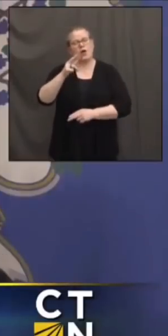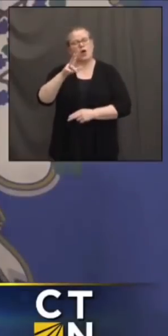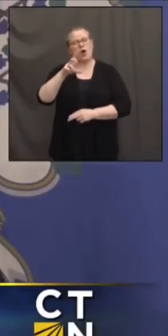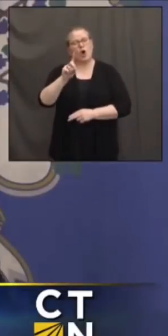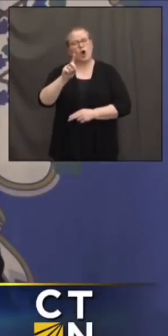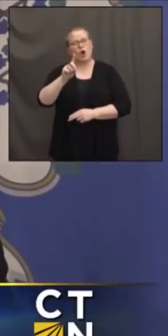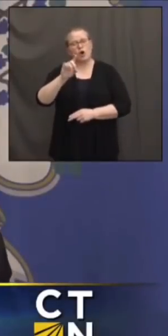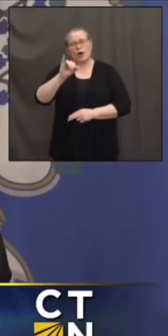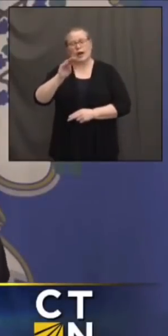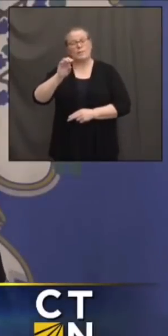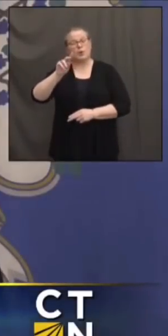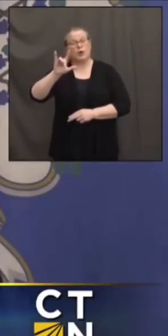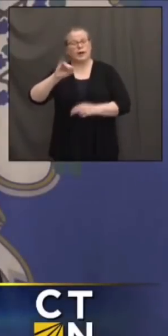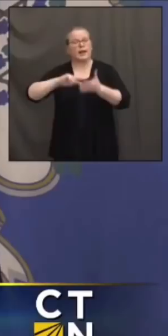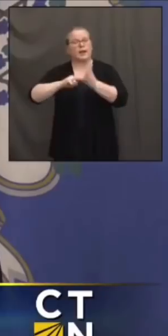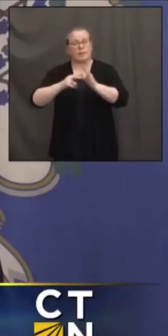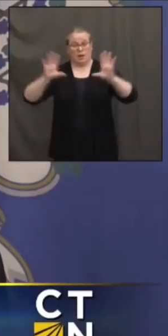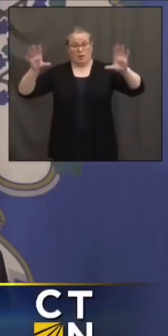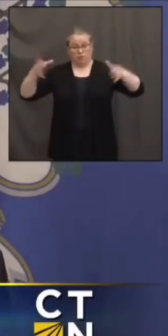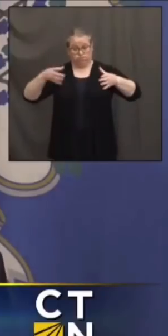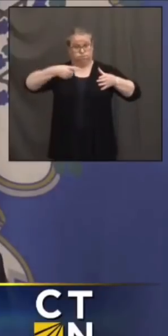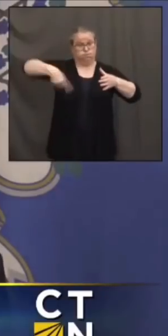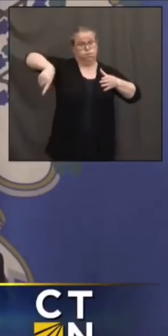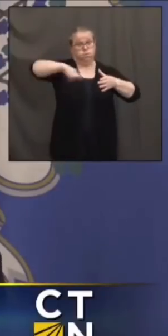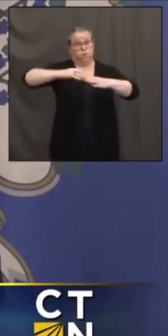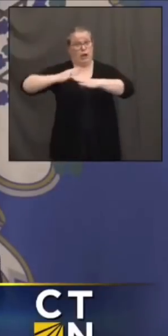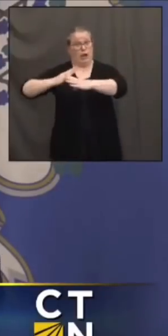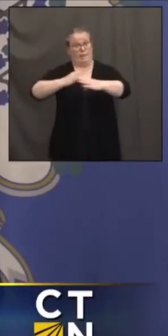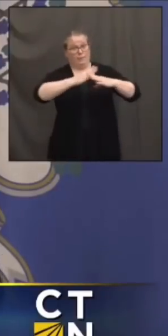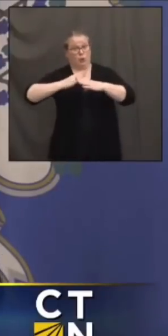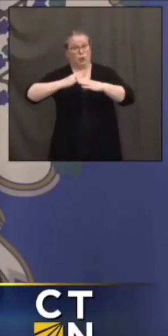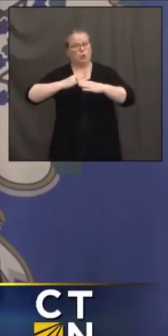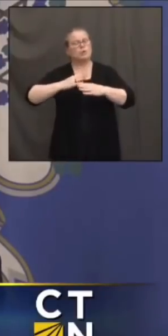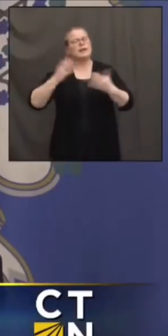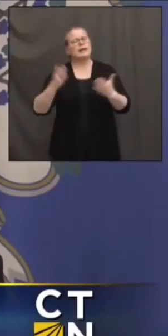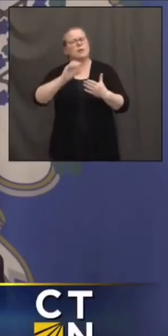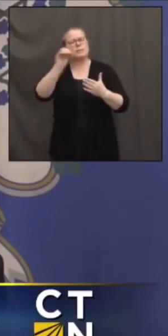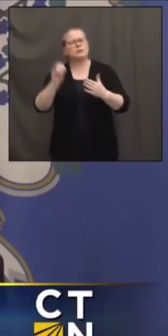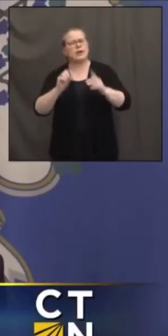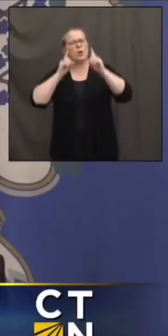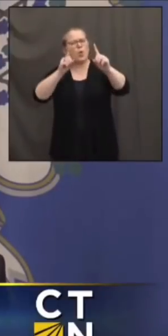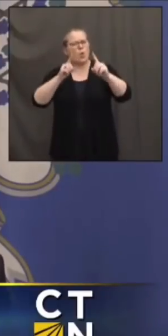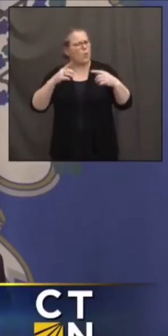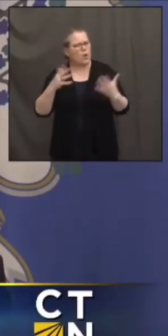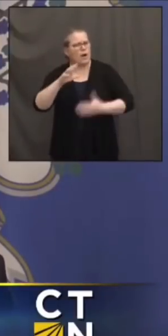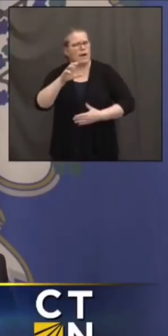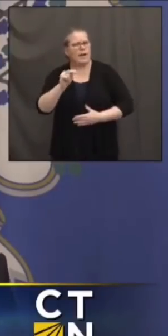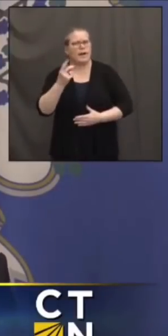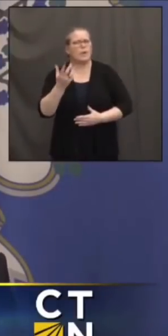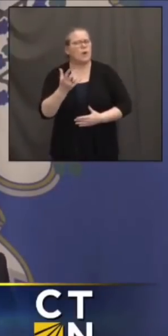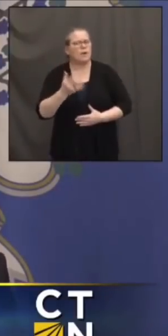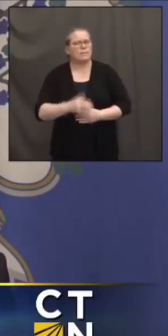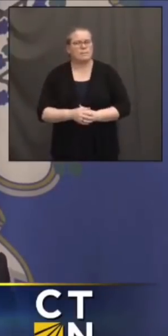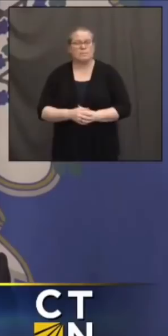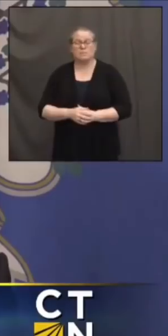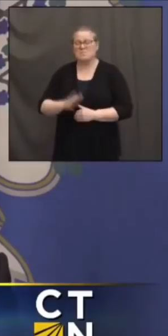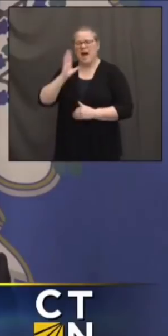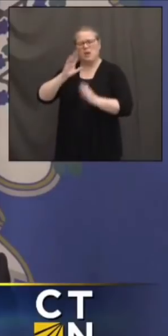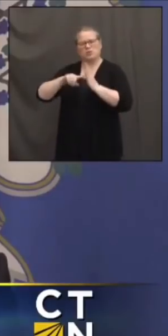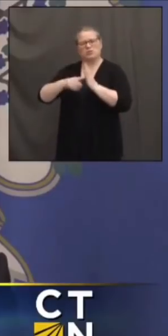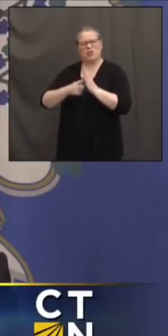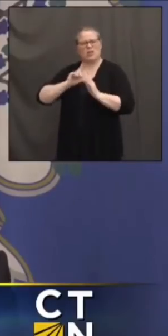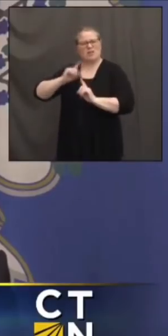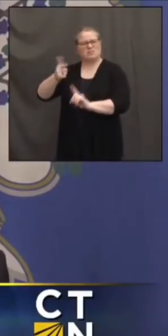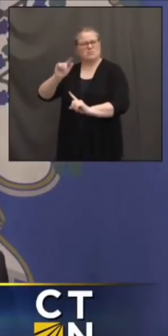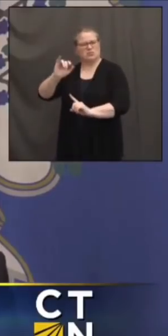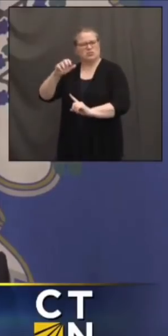start. I think Josh estimates that we ought to get about 60% of our people vaccinated by the end of April, or even a